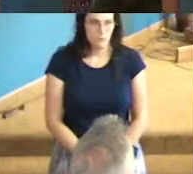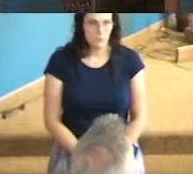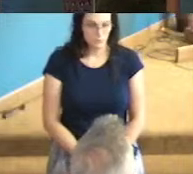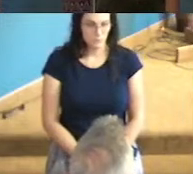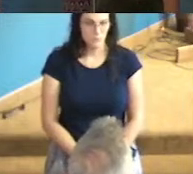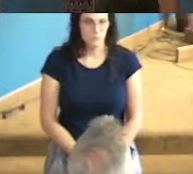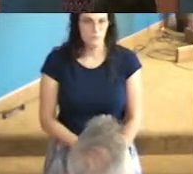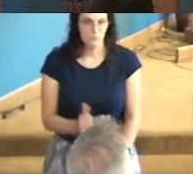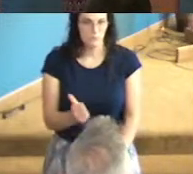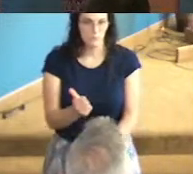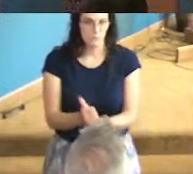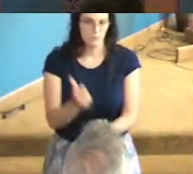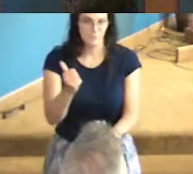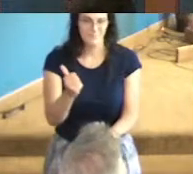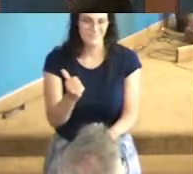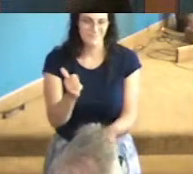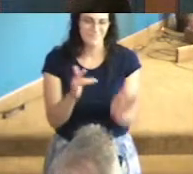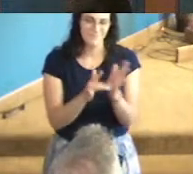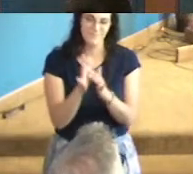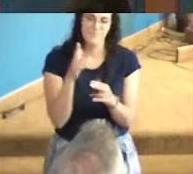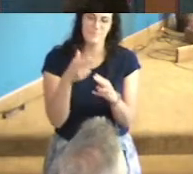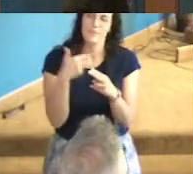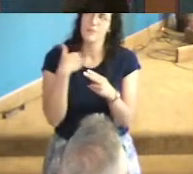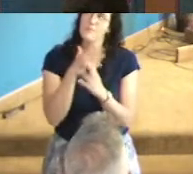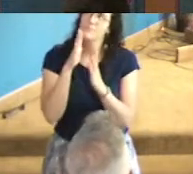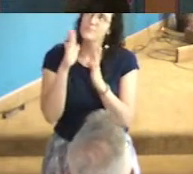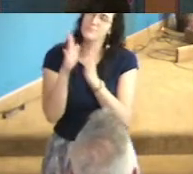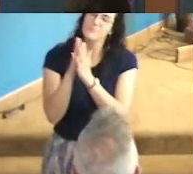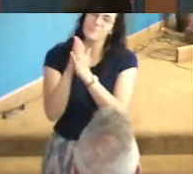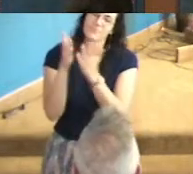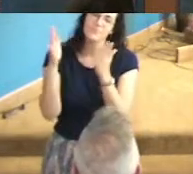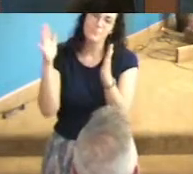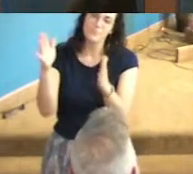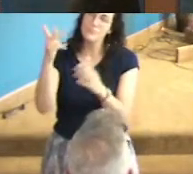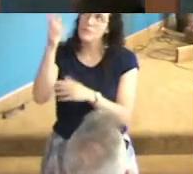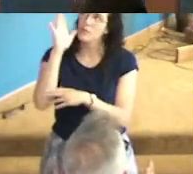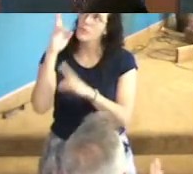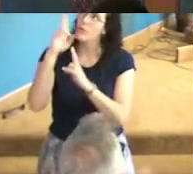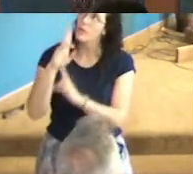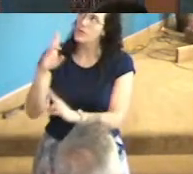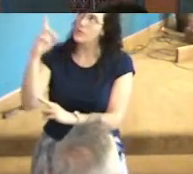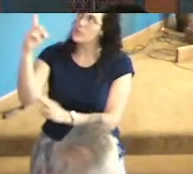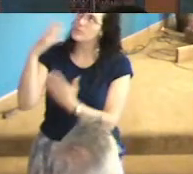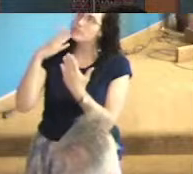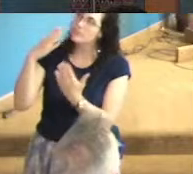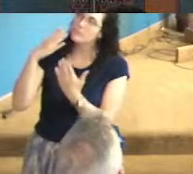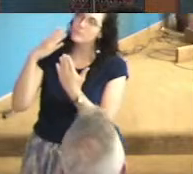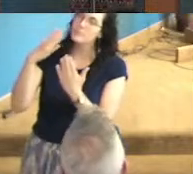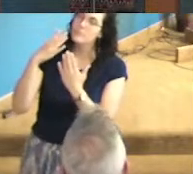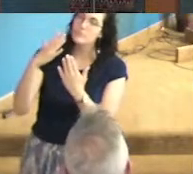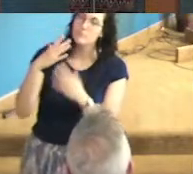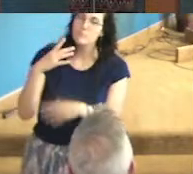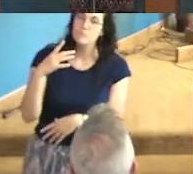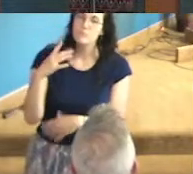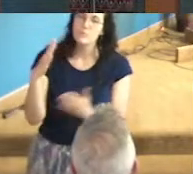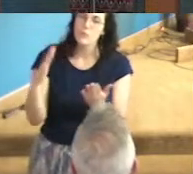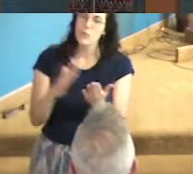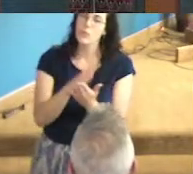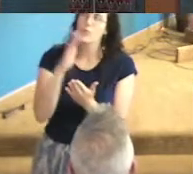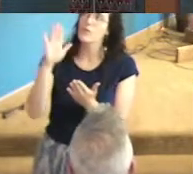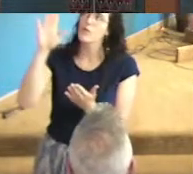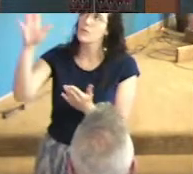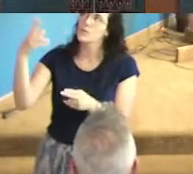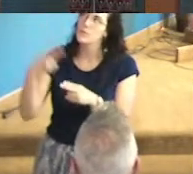name. Amen. To Jesus' name we give praise. God, we honor you and give thanks to you. Glorify your name